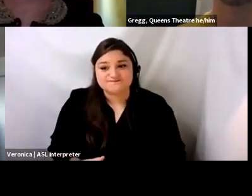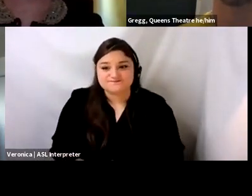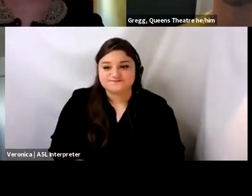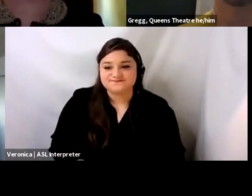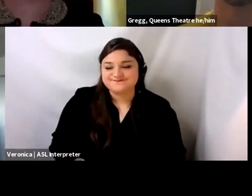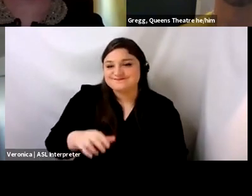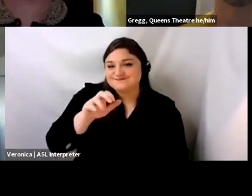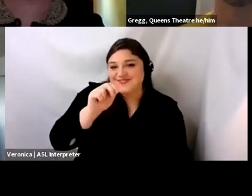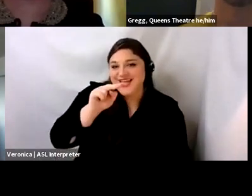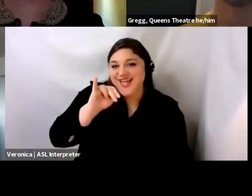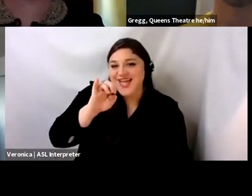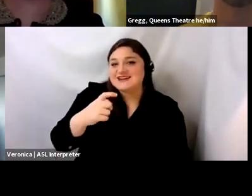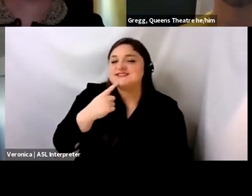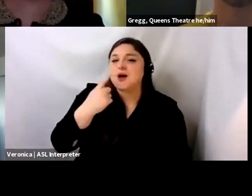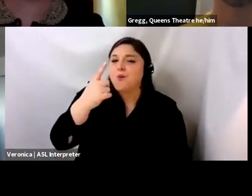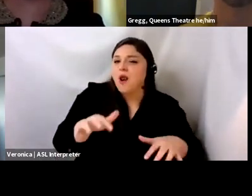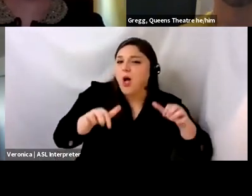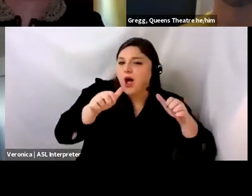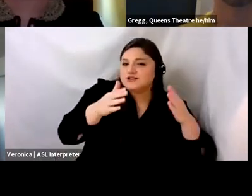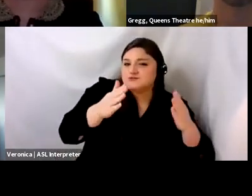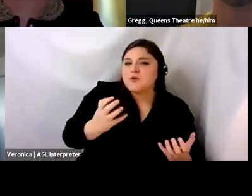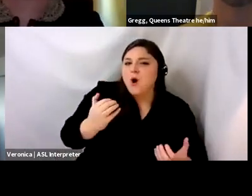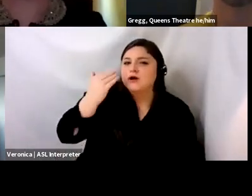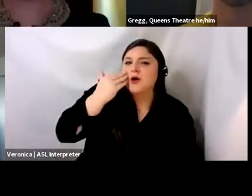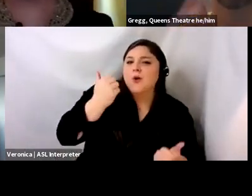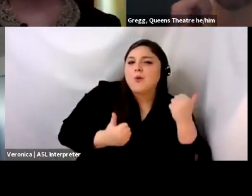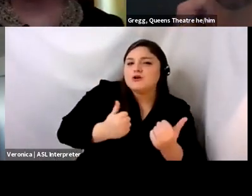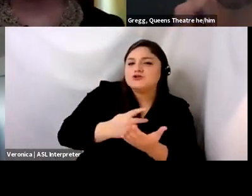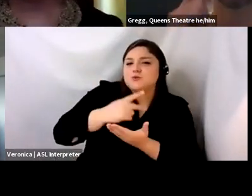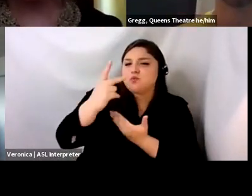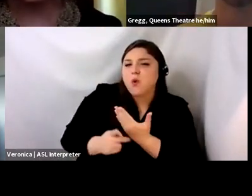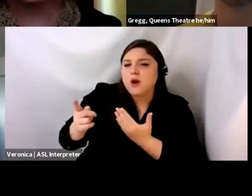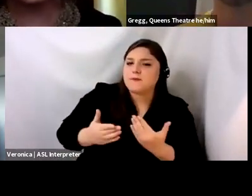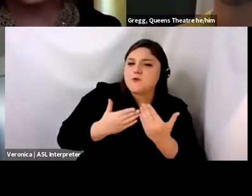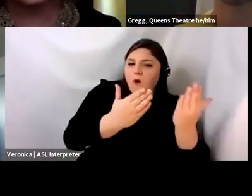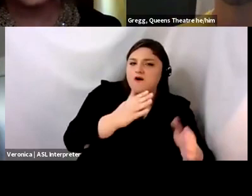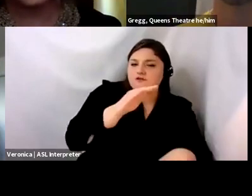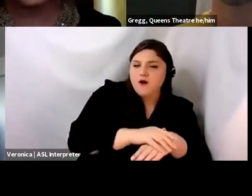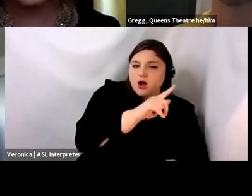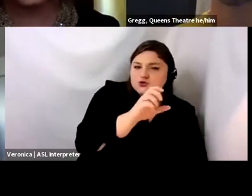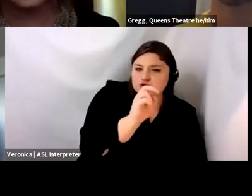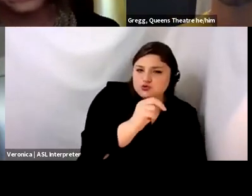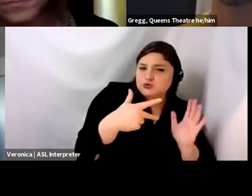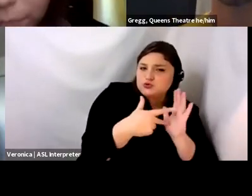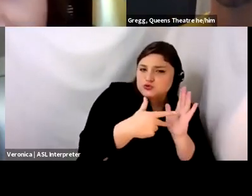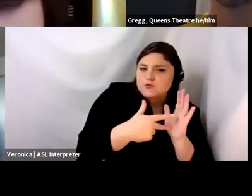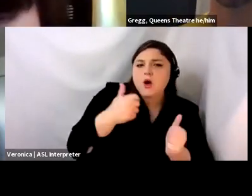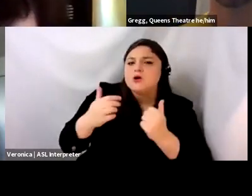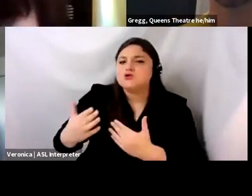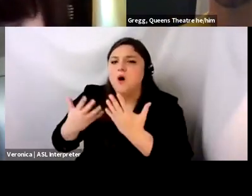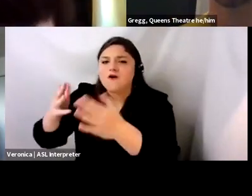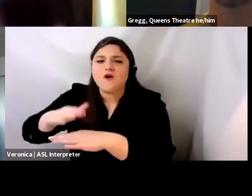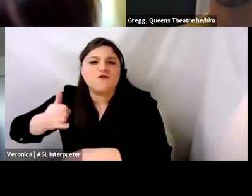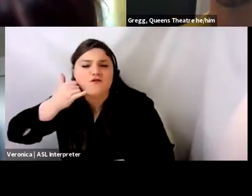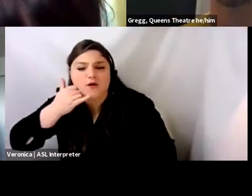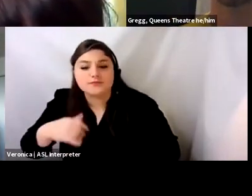out there, Naomi, who wants you to confirm which program you're offering over Zoom and which program you're offering over the phone, what the names of those programs are. What they're